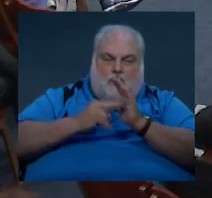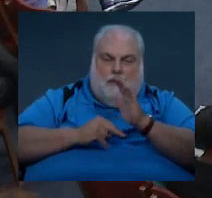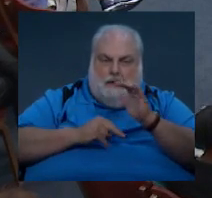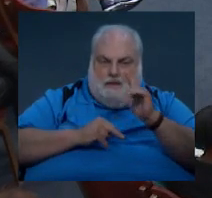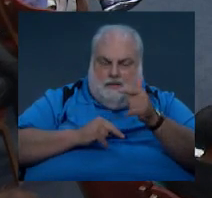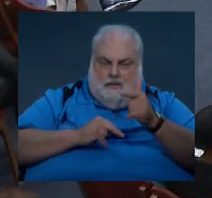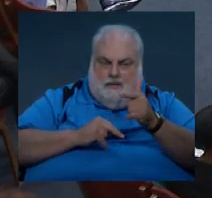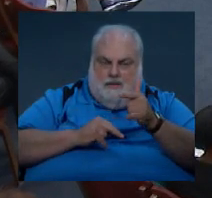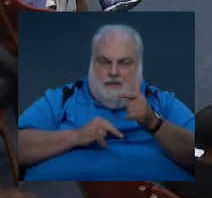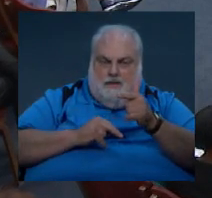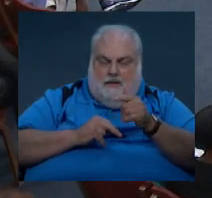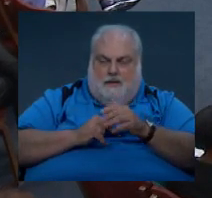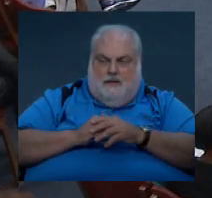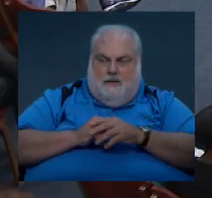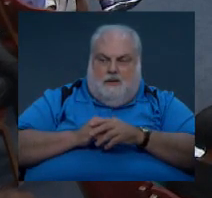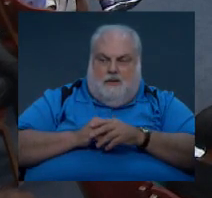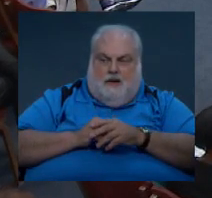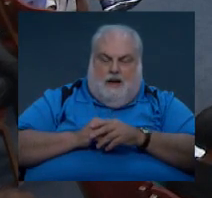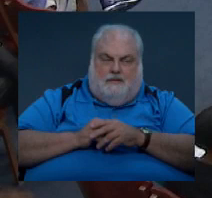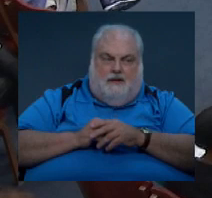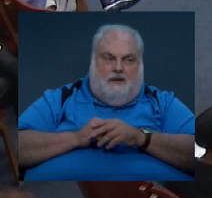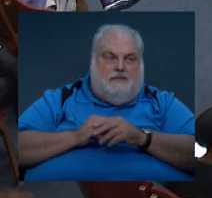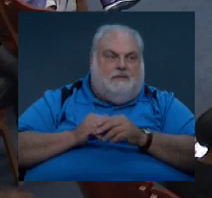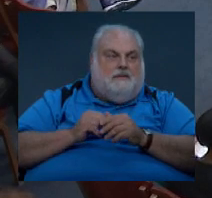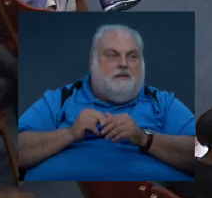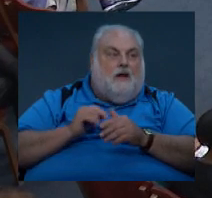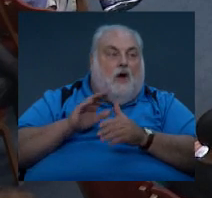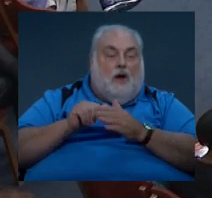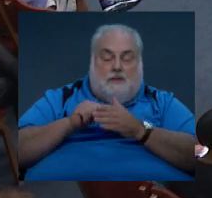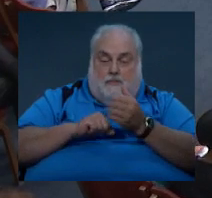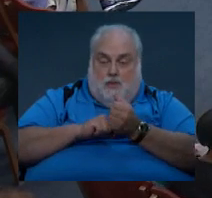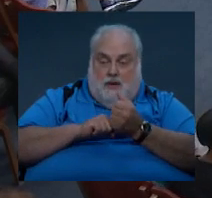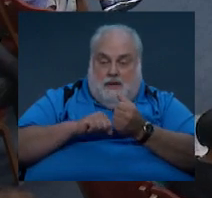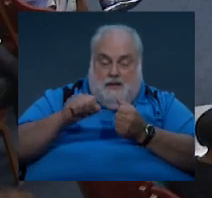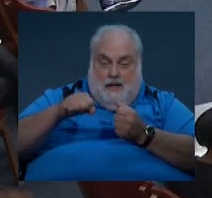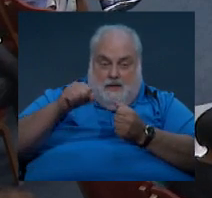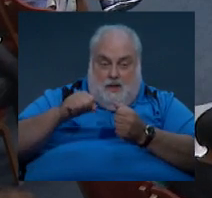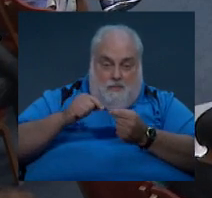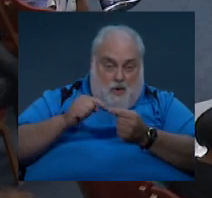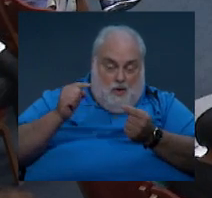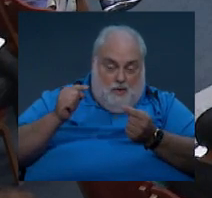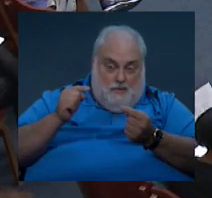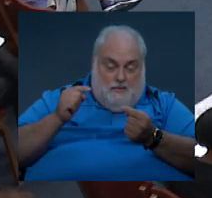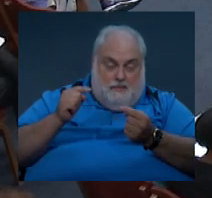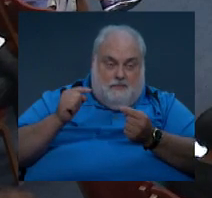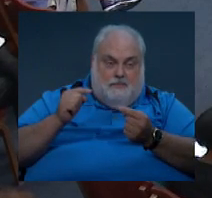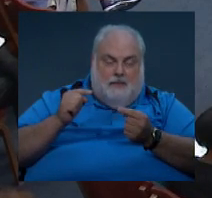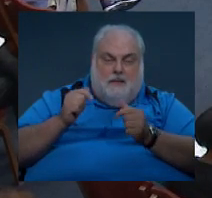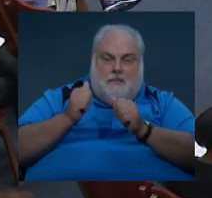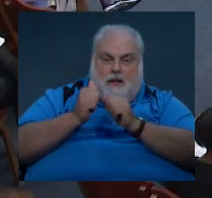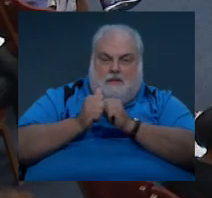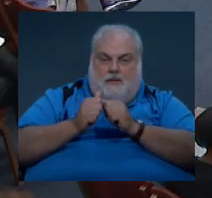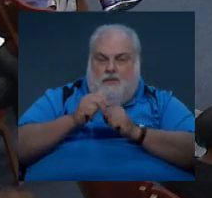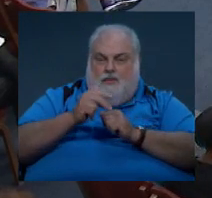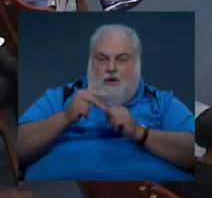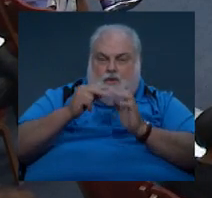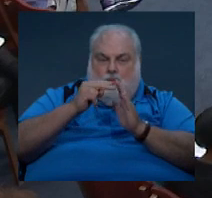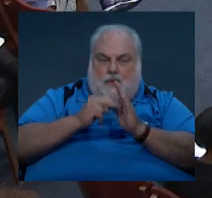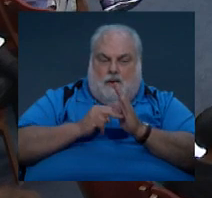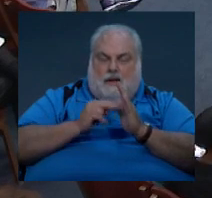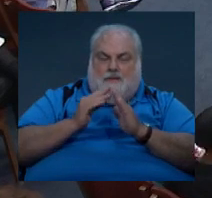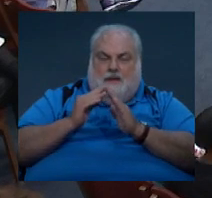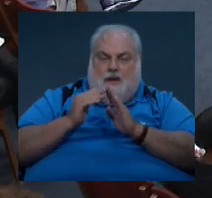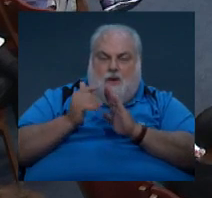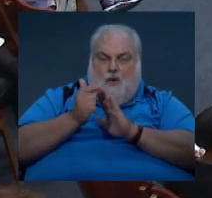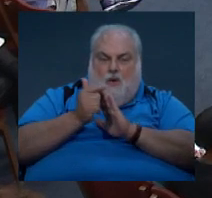There's a motion second to move to the third and final reading. All those in favor, please say aye. Aye. All those opposed, please say nay. Motion passes. Third reading. An